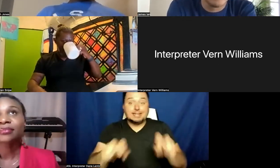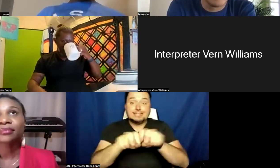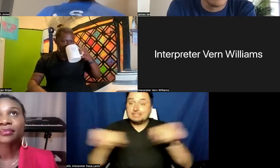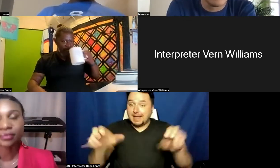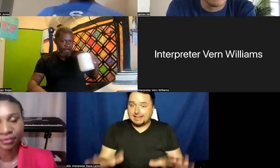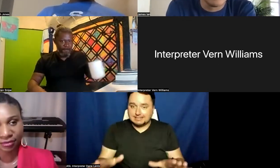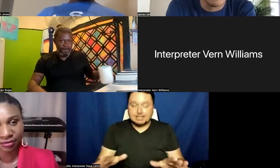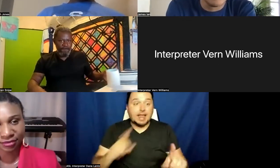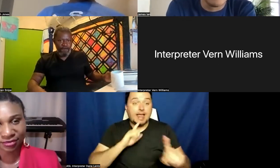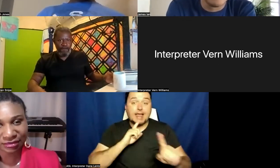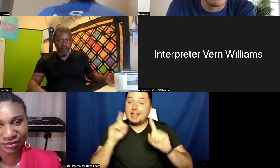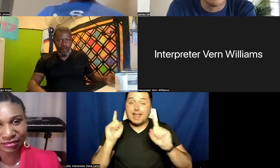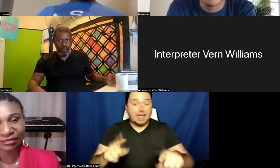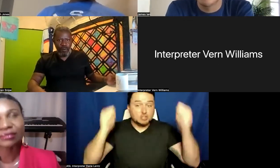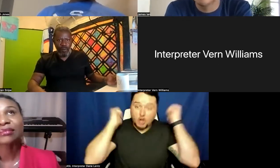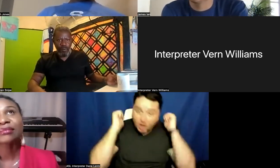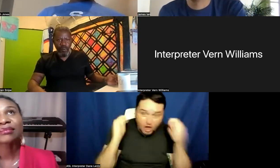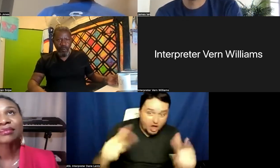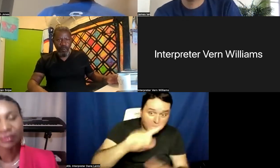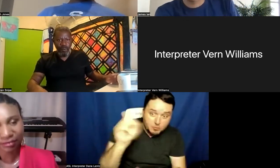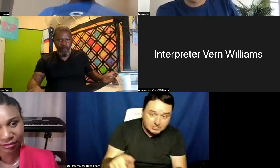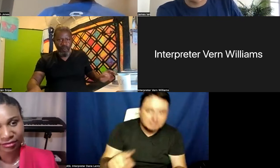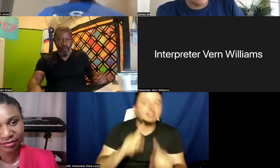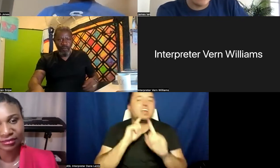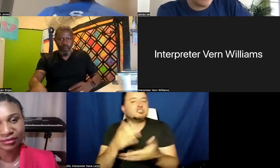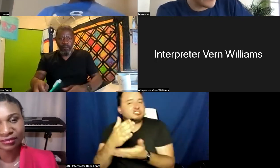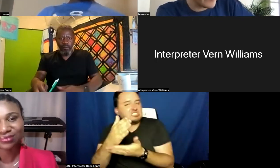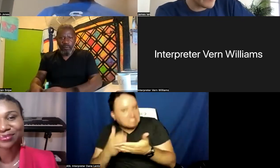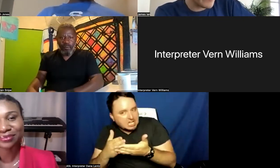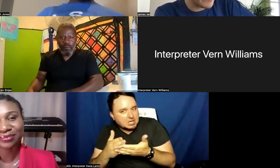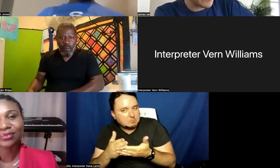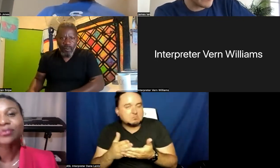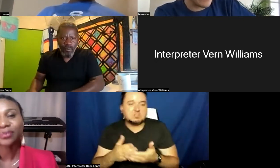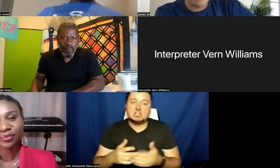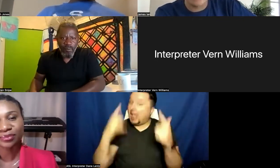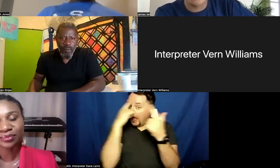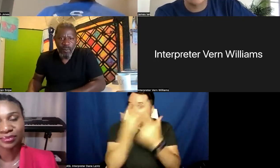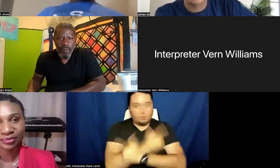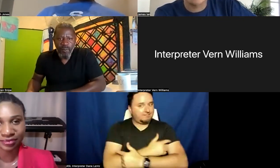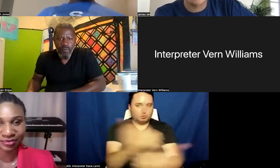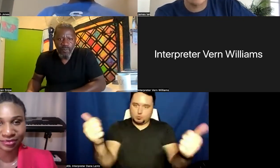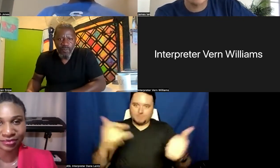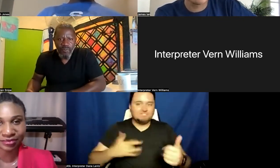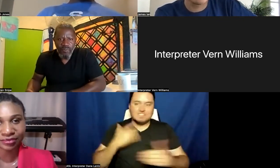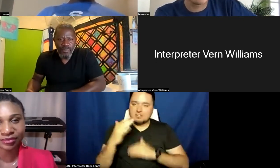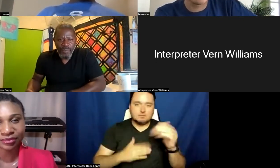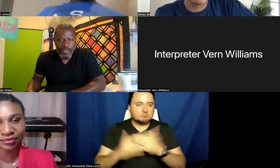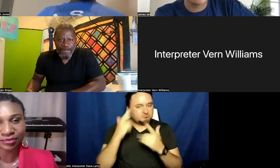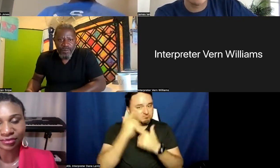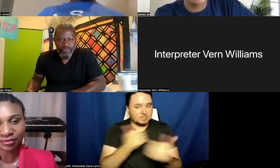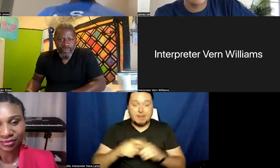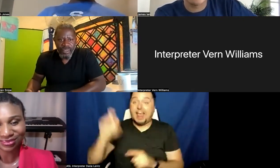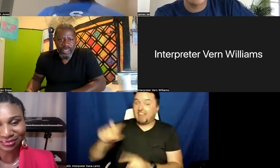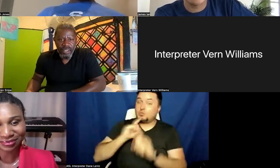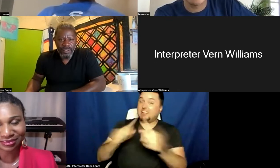answer every question, some questions, do it how you want, how you feel comfortable, but don't feel like you have to answer